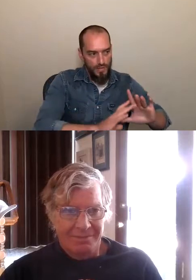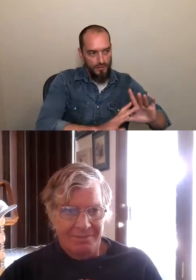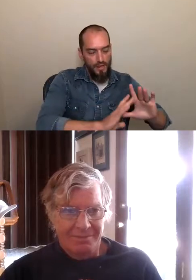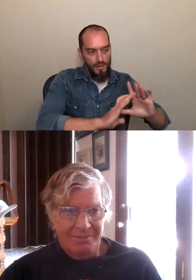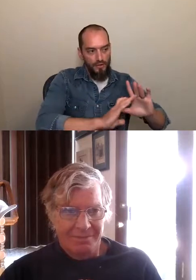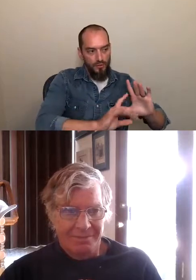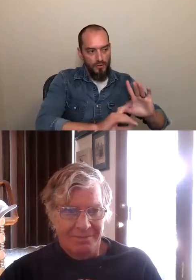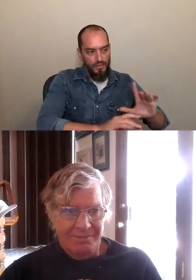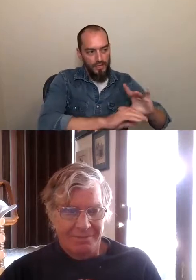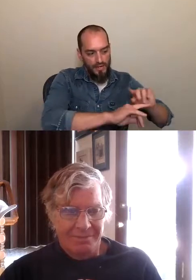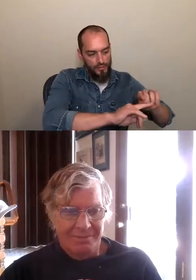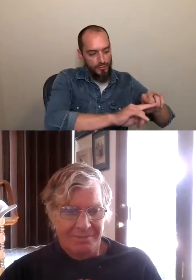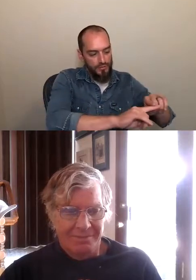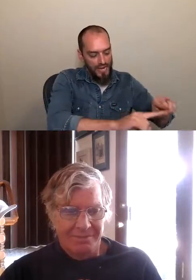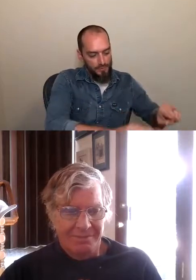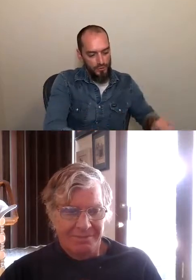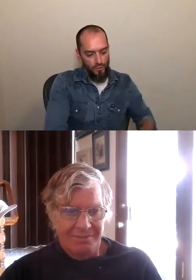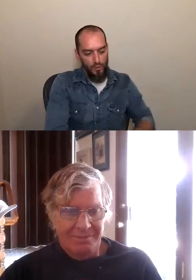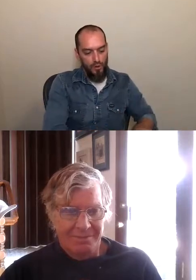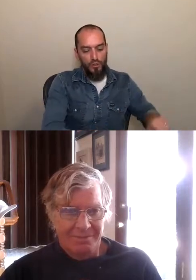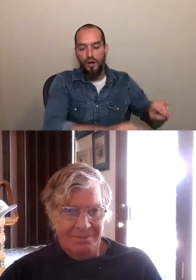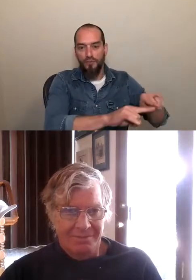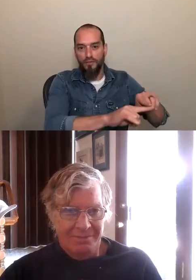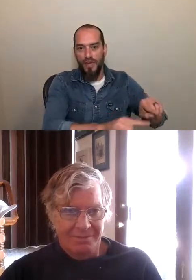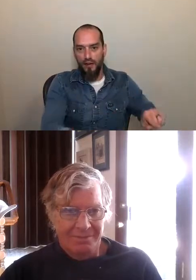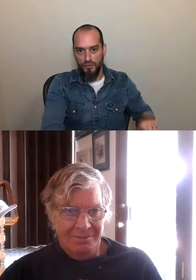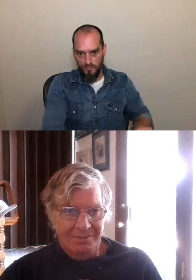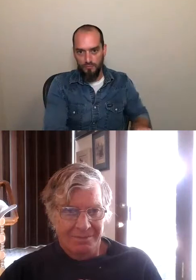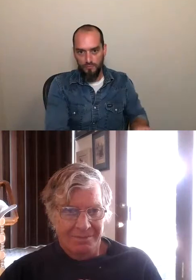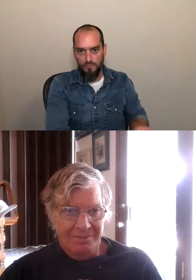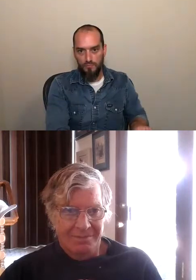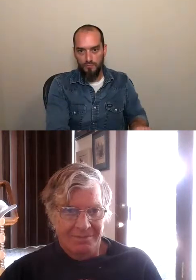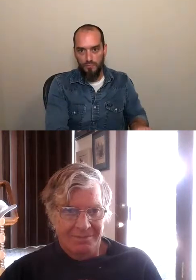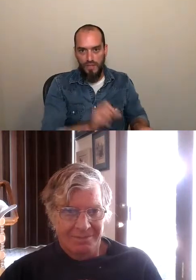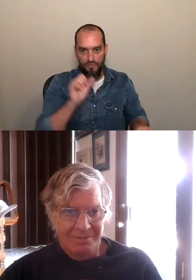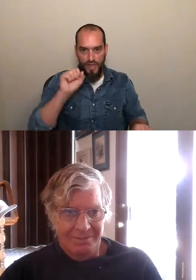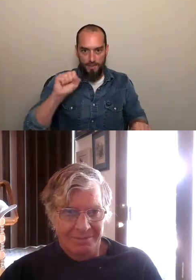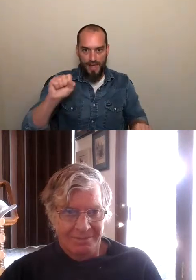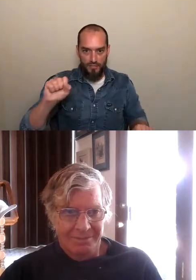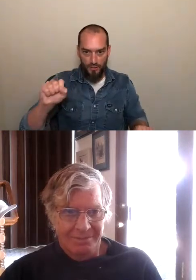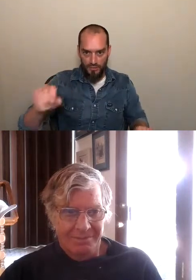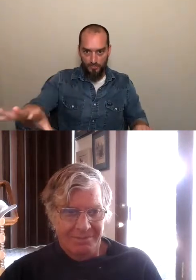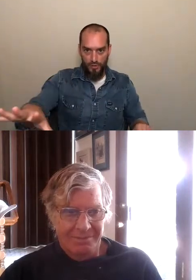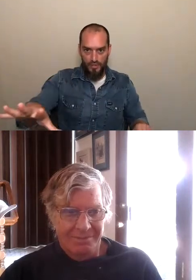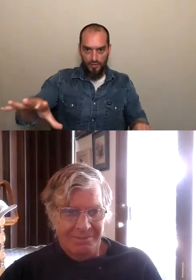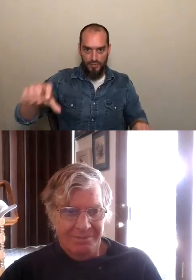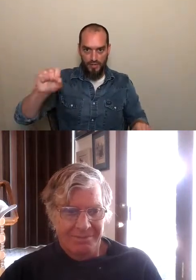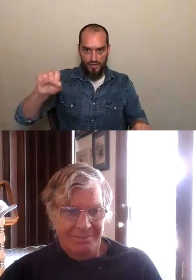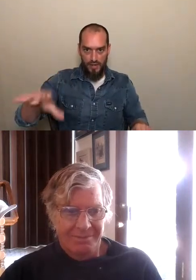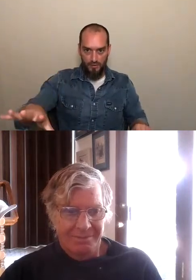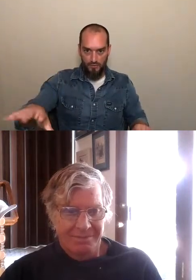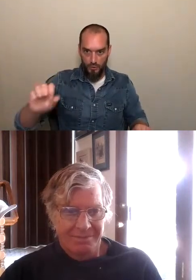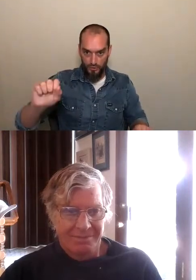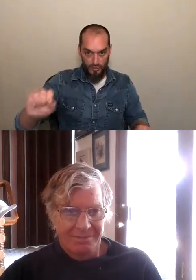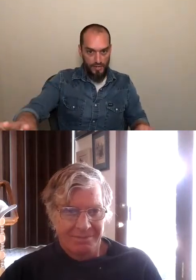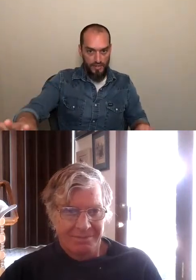You take that bag on a windy day and you tape it to the wall covering that outlet. If that bag starts to breathe in and